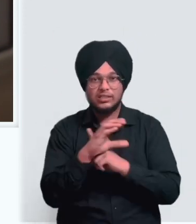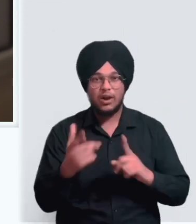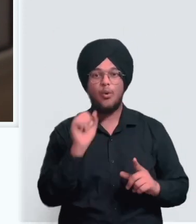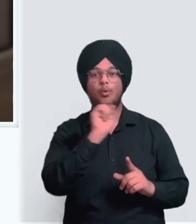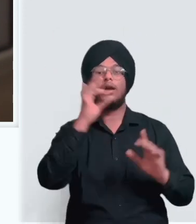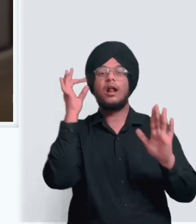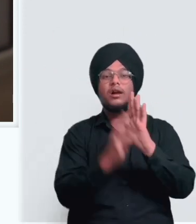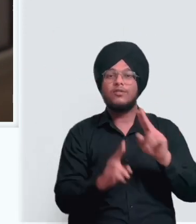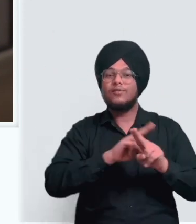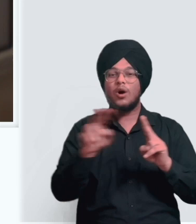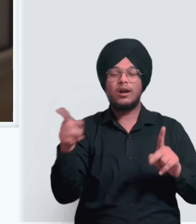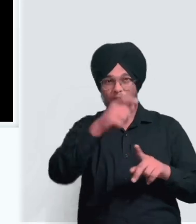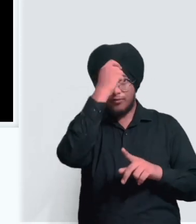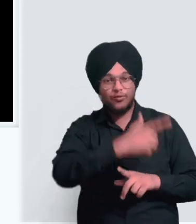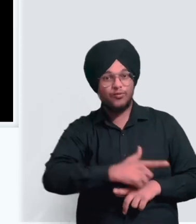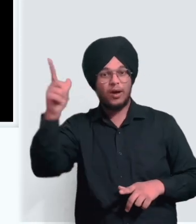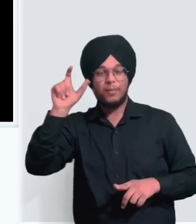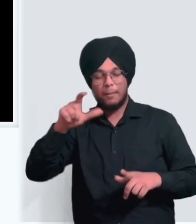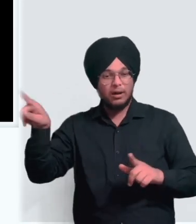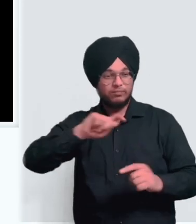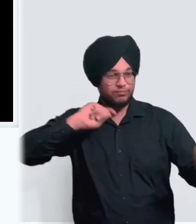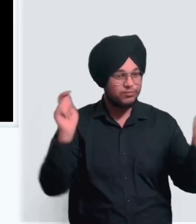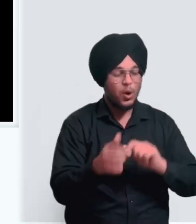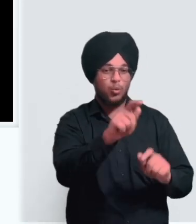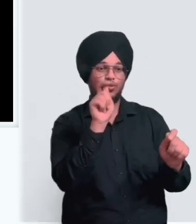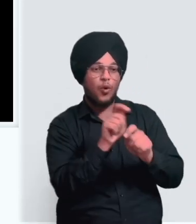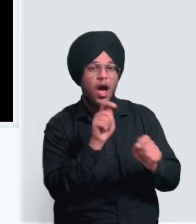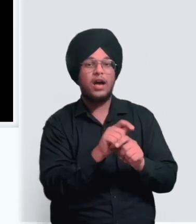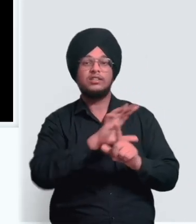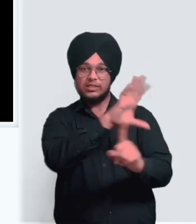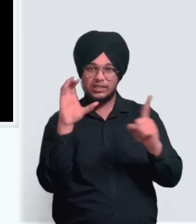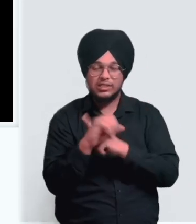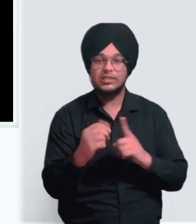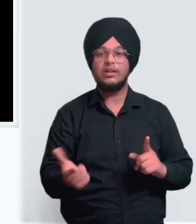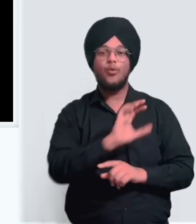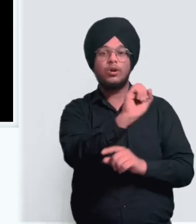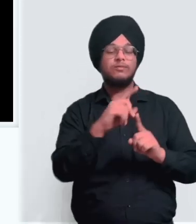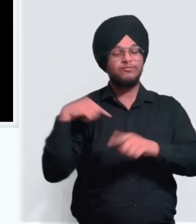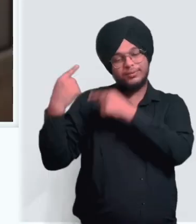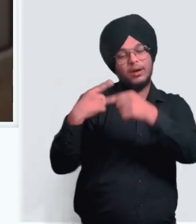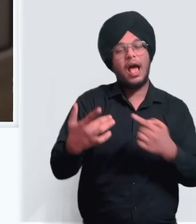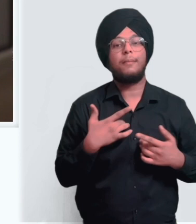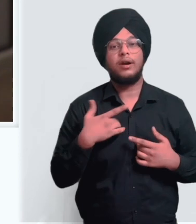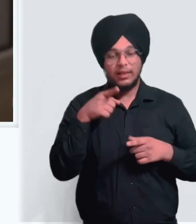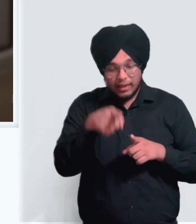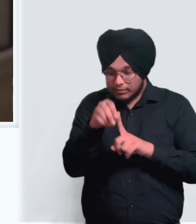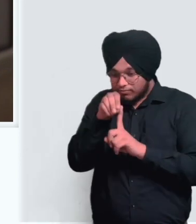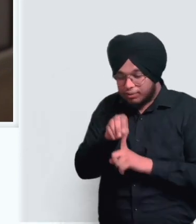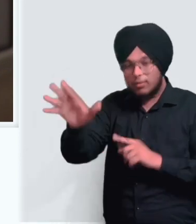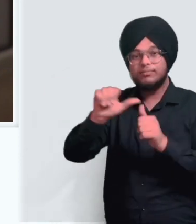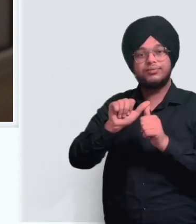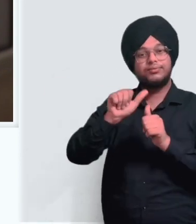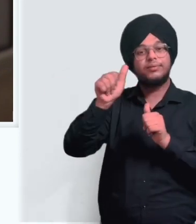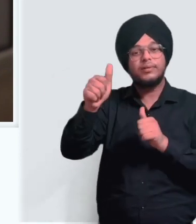extended to the cultural realm as well, with the British influencing and regulating performing arts traditions. The effects of this